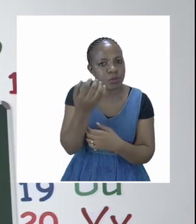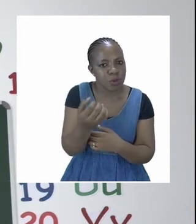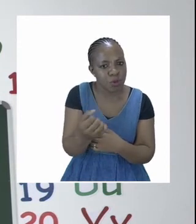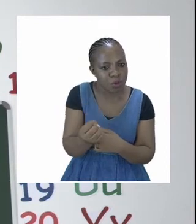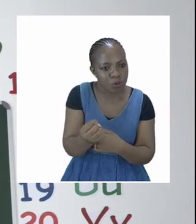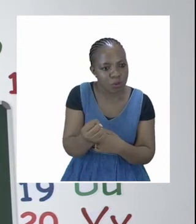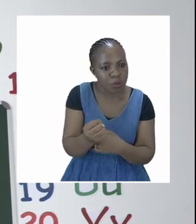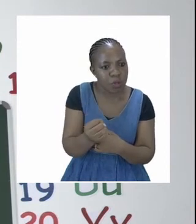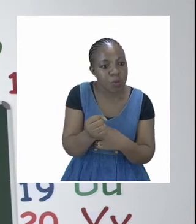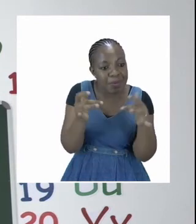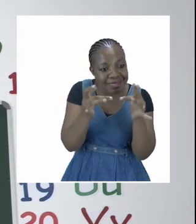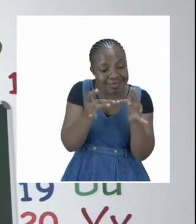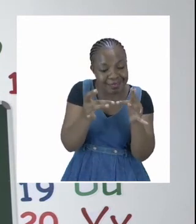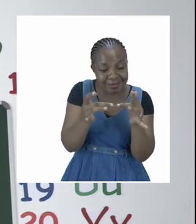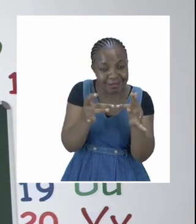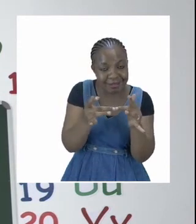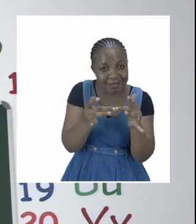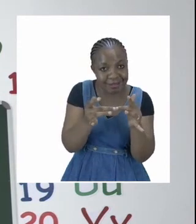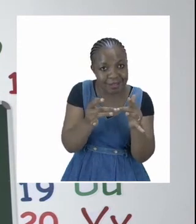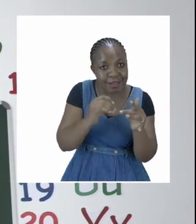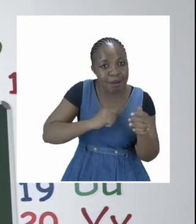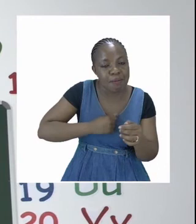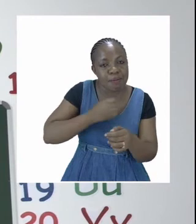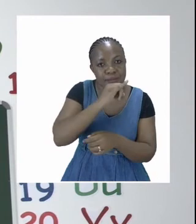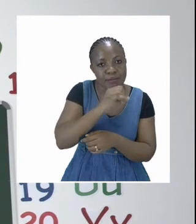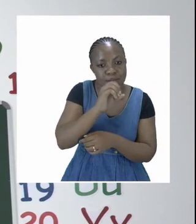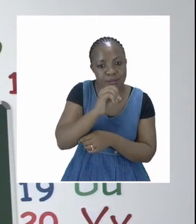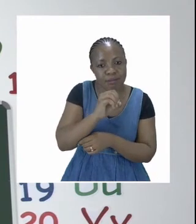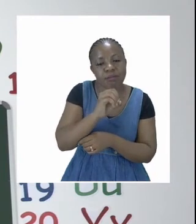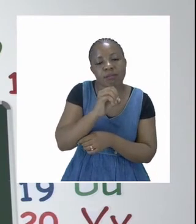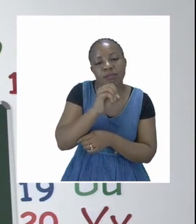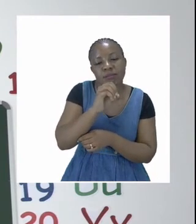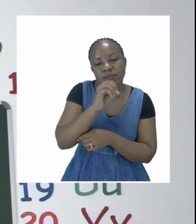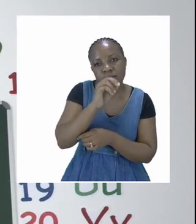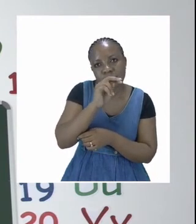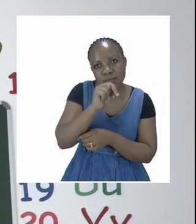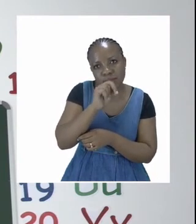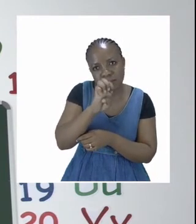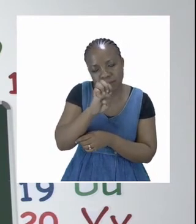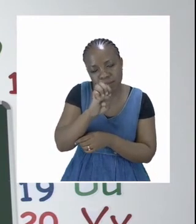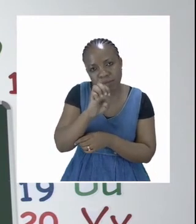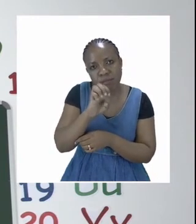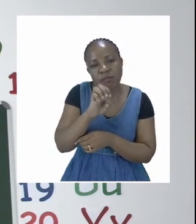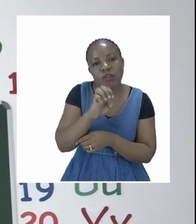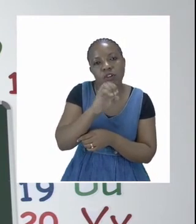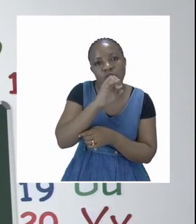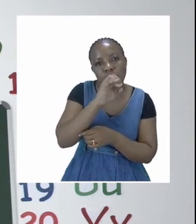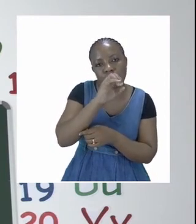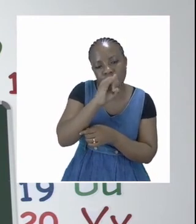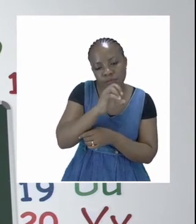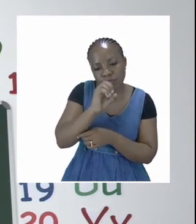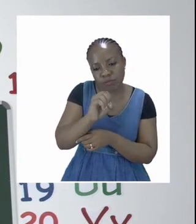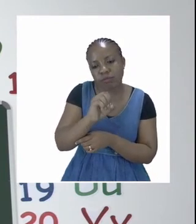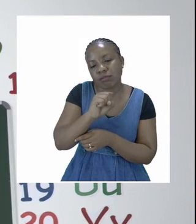our online platforms, MyZone and Zoshi Facebook pages, and in addition,